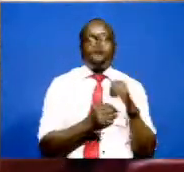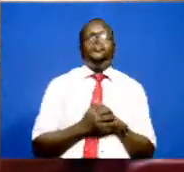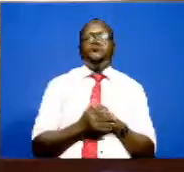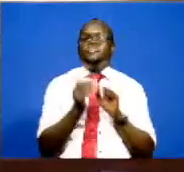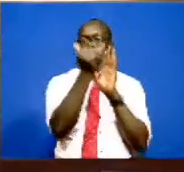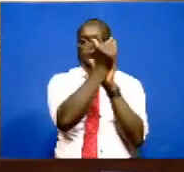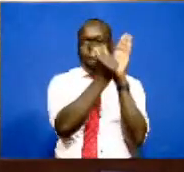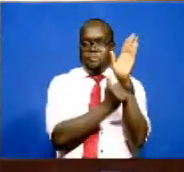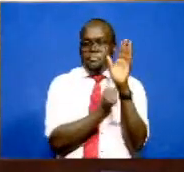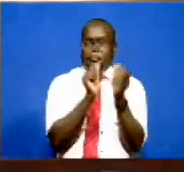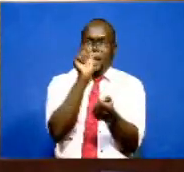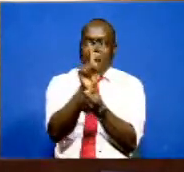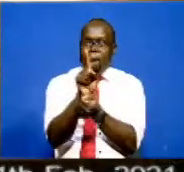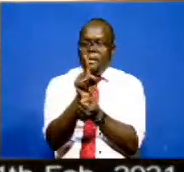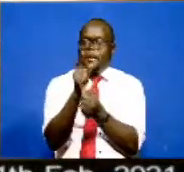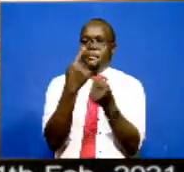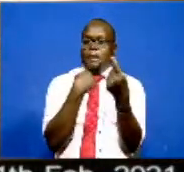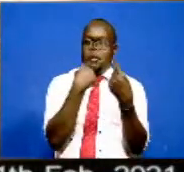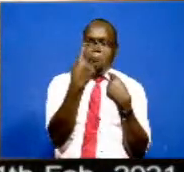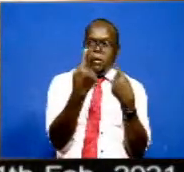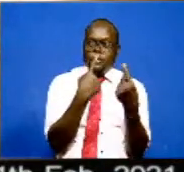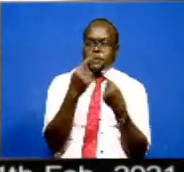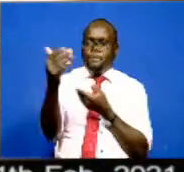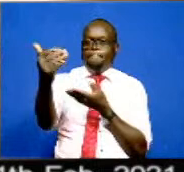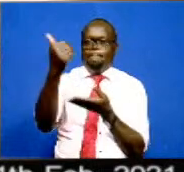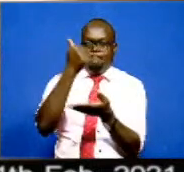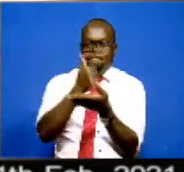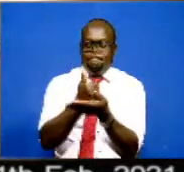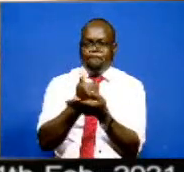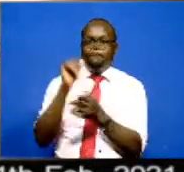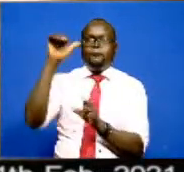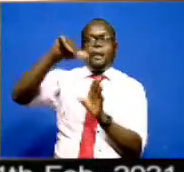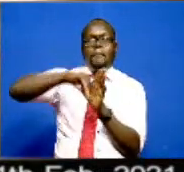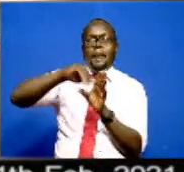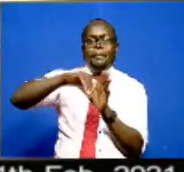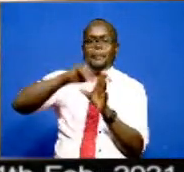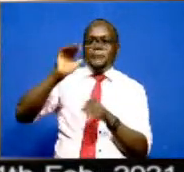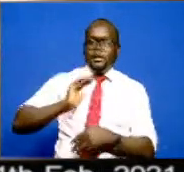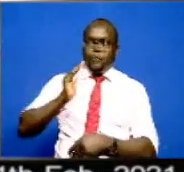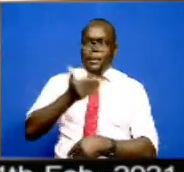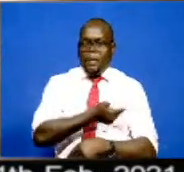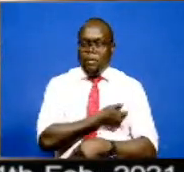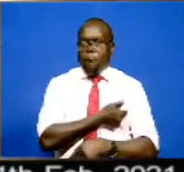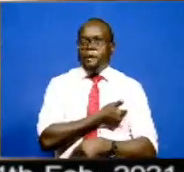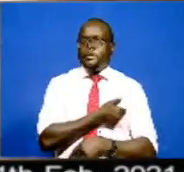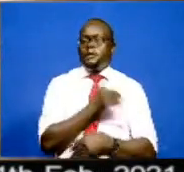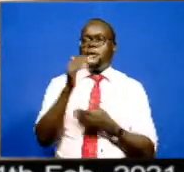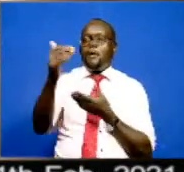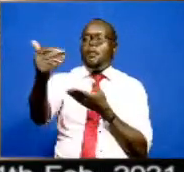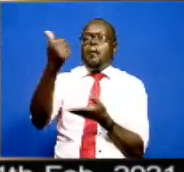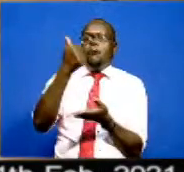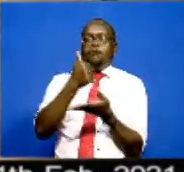Order number 11, motion. Appointment of members to the Committee on Appointments.